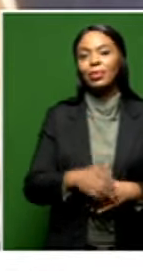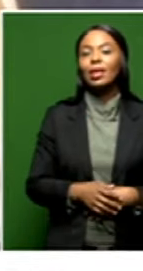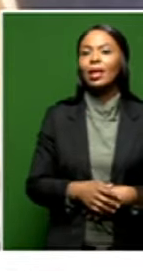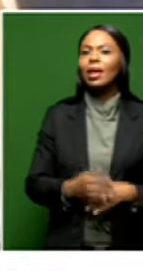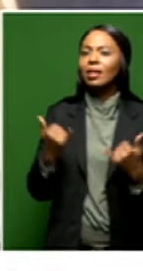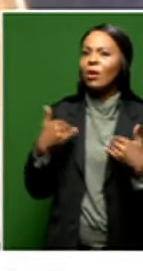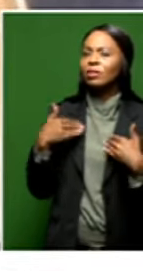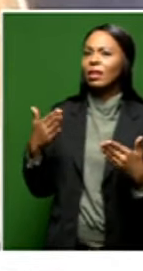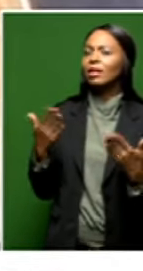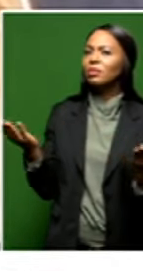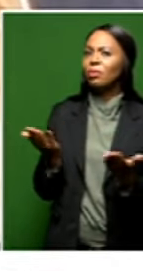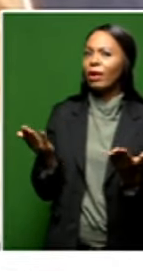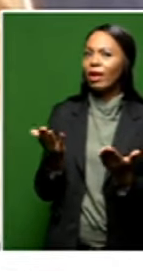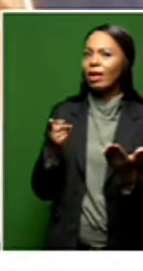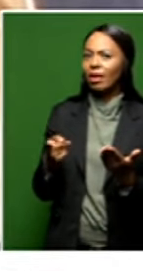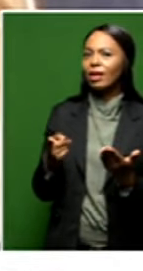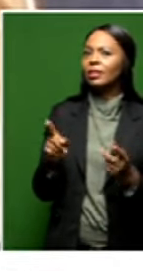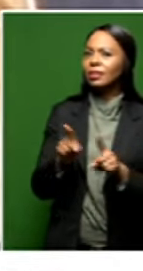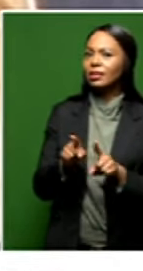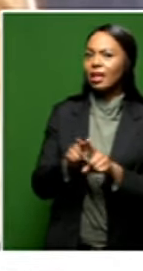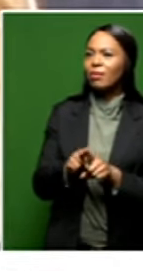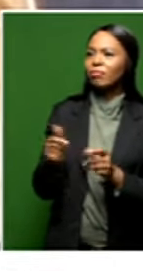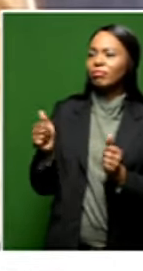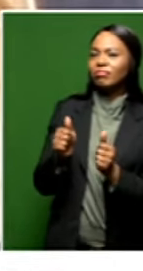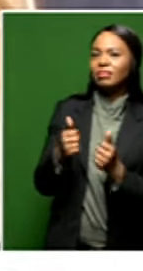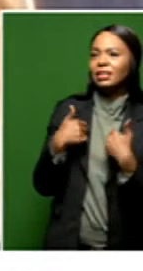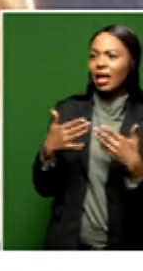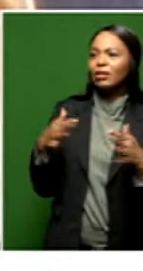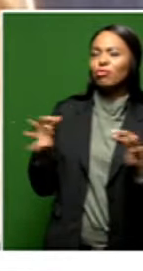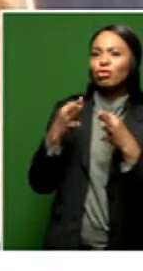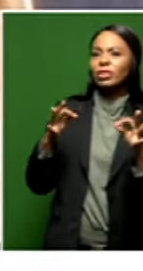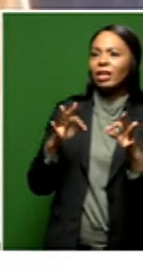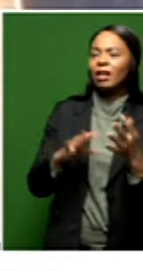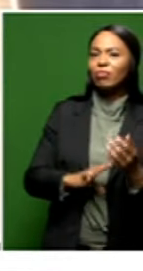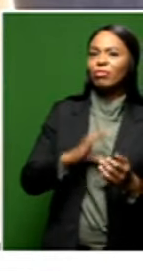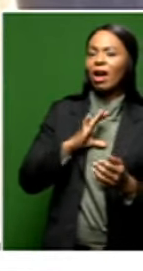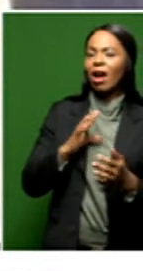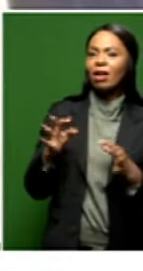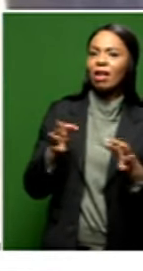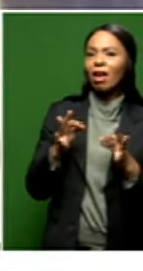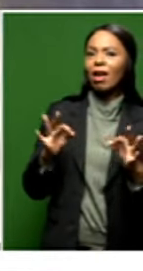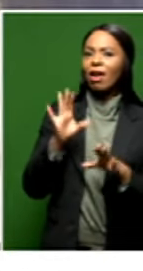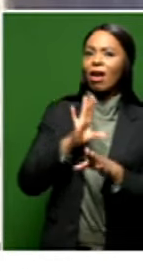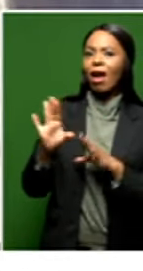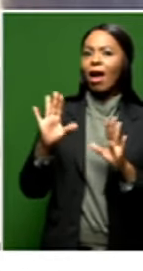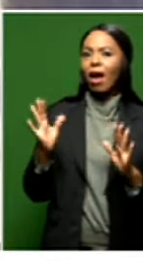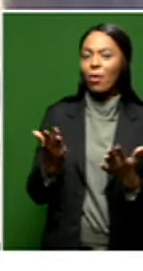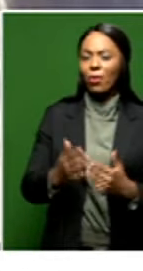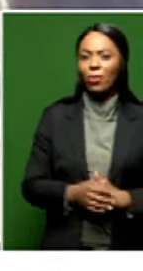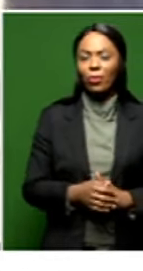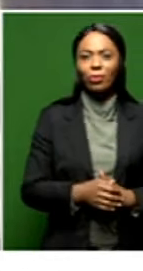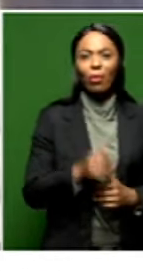started for you. When and where did your relationship with music start? So, Simone, for me, I think